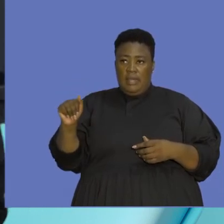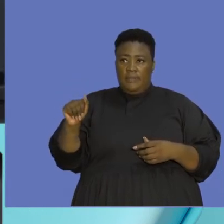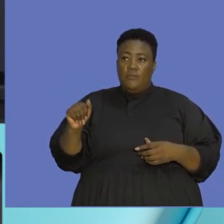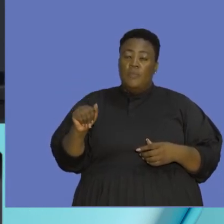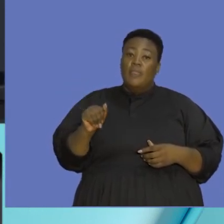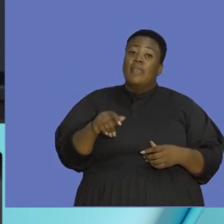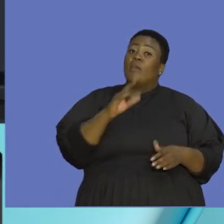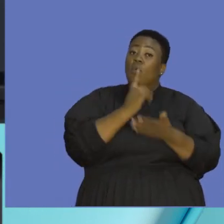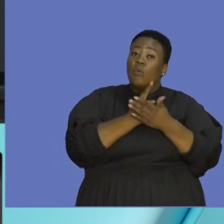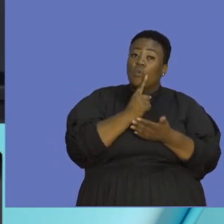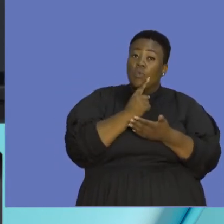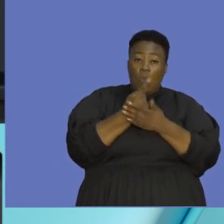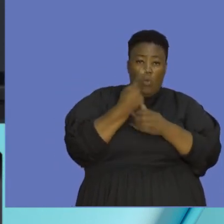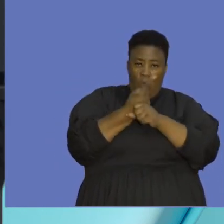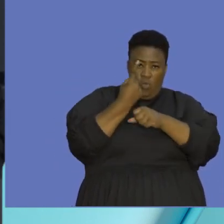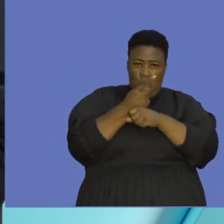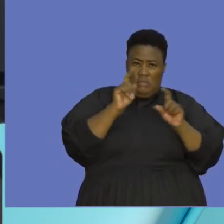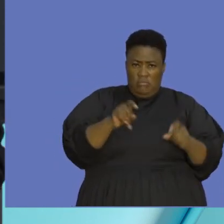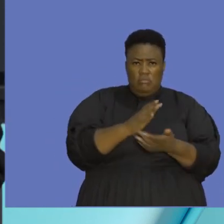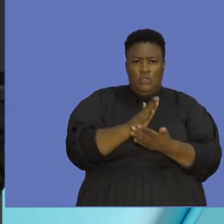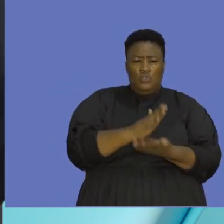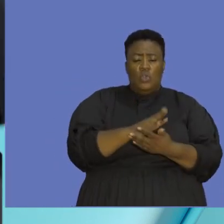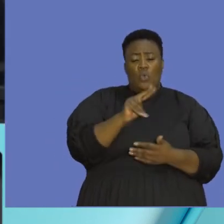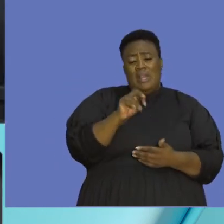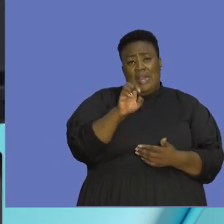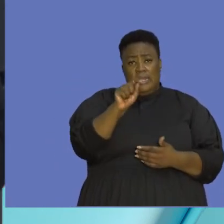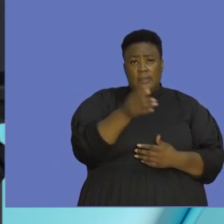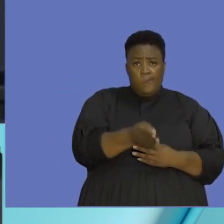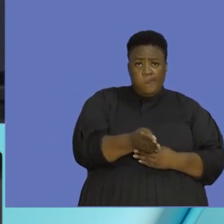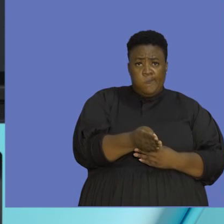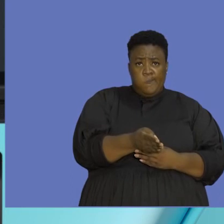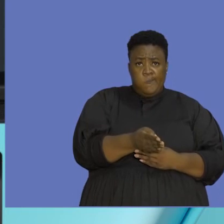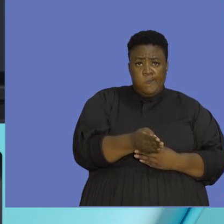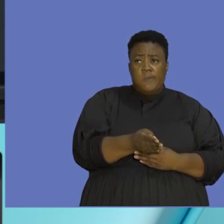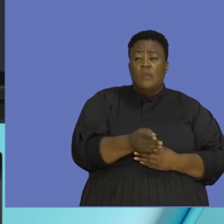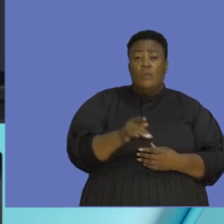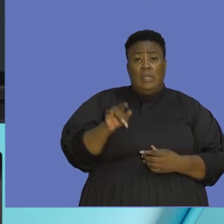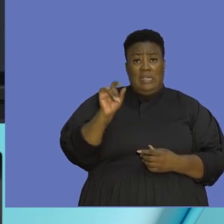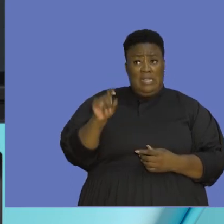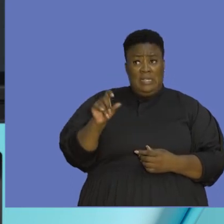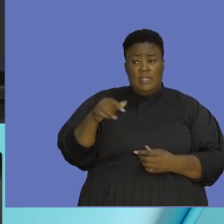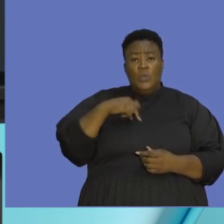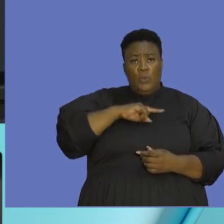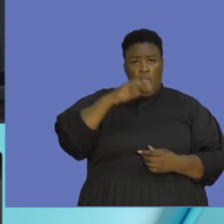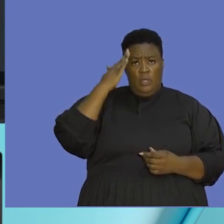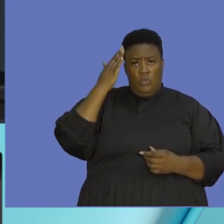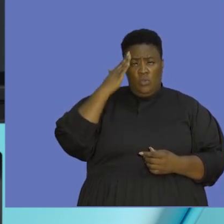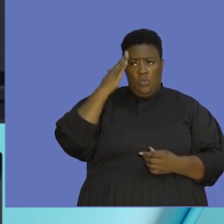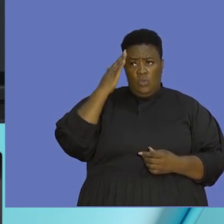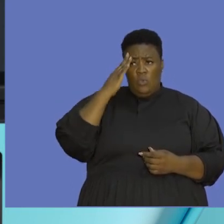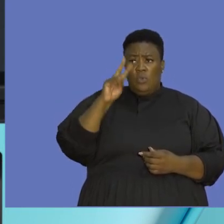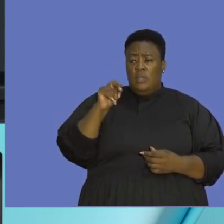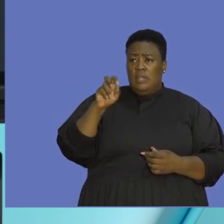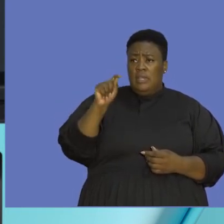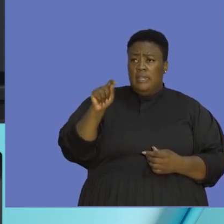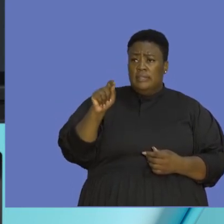we're happy. Net must be there. And, of course, with this equation, we know that the